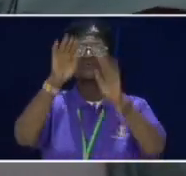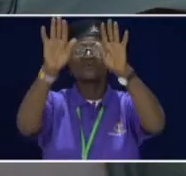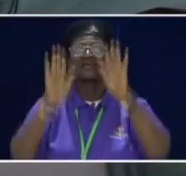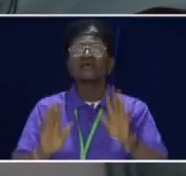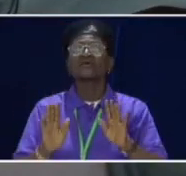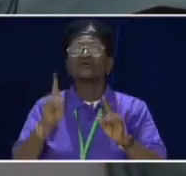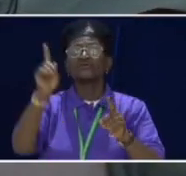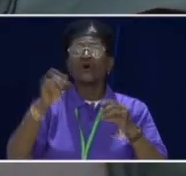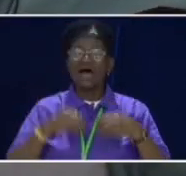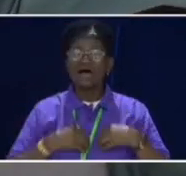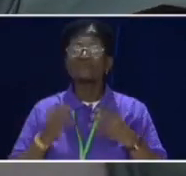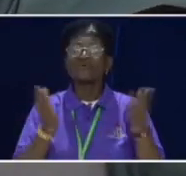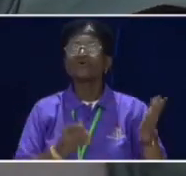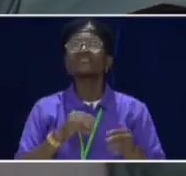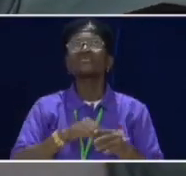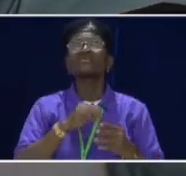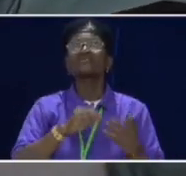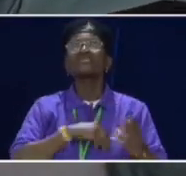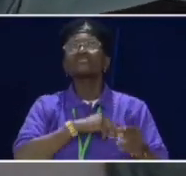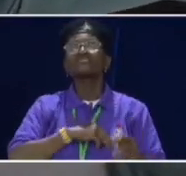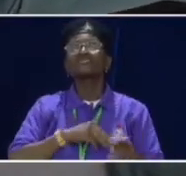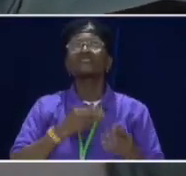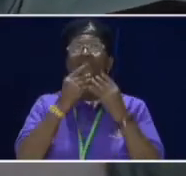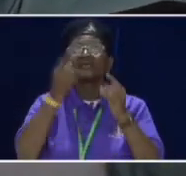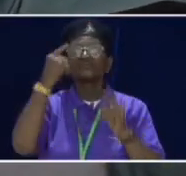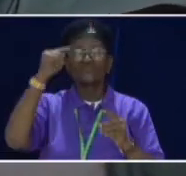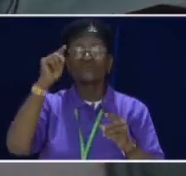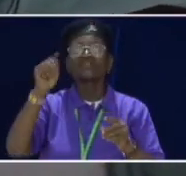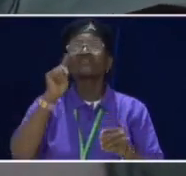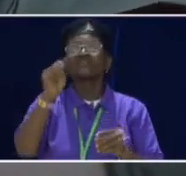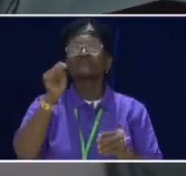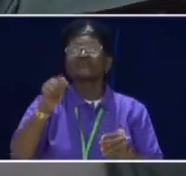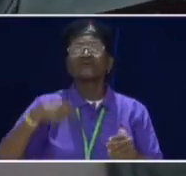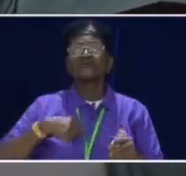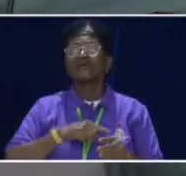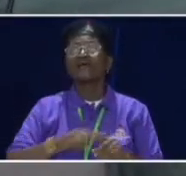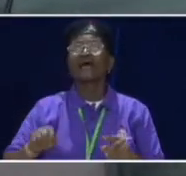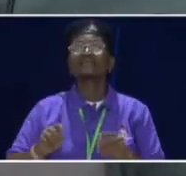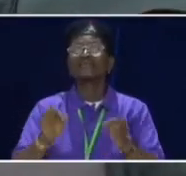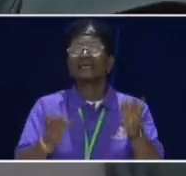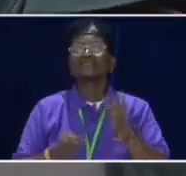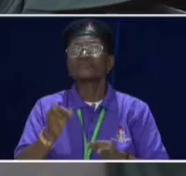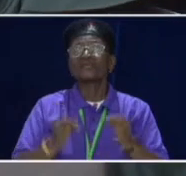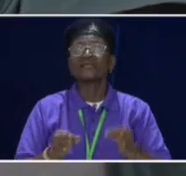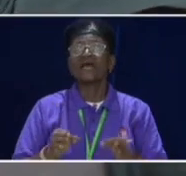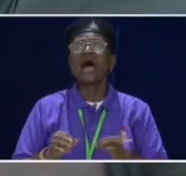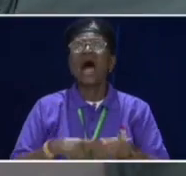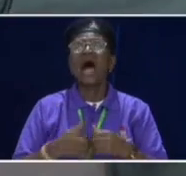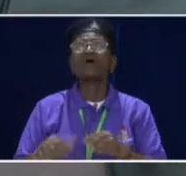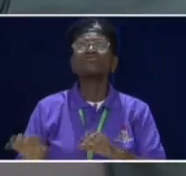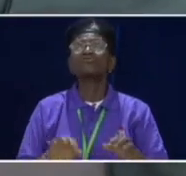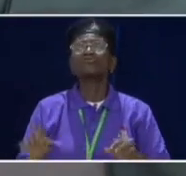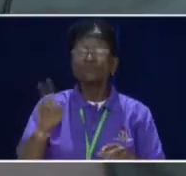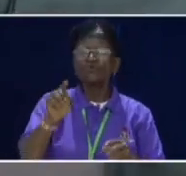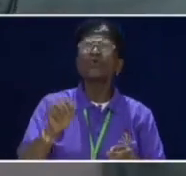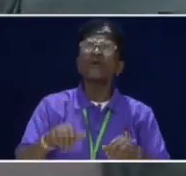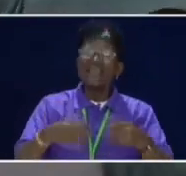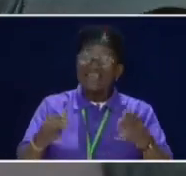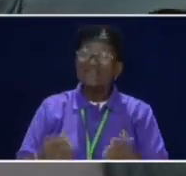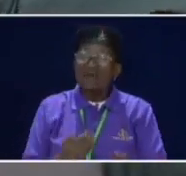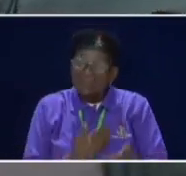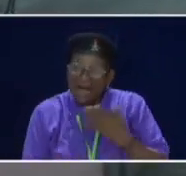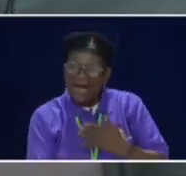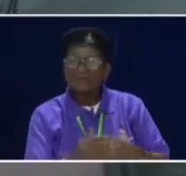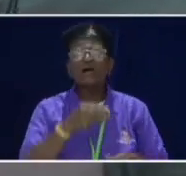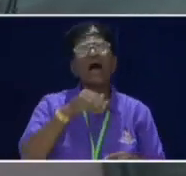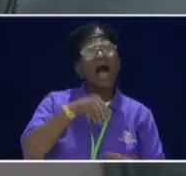this mission. Thank you for testimonies that we cannot even explain. How do you give birth at 52,